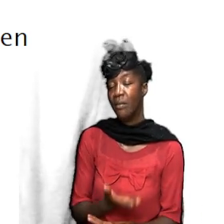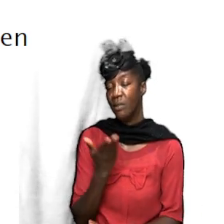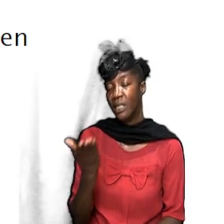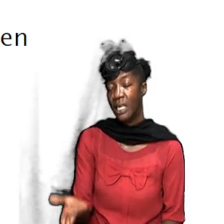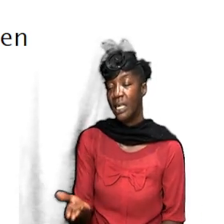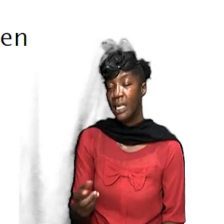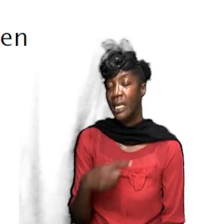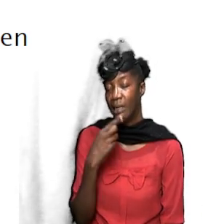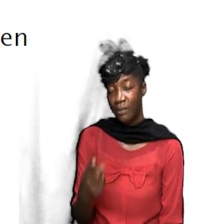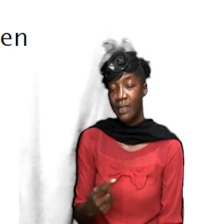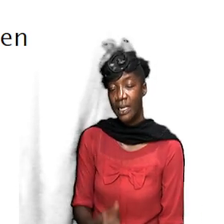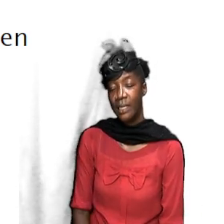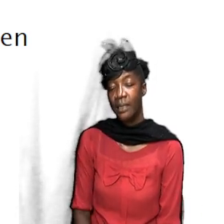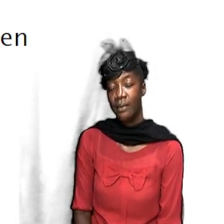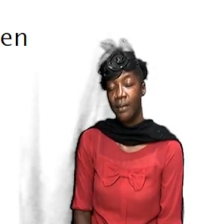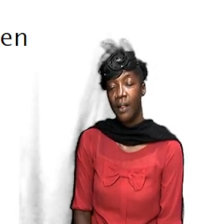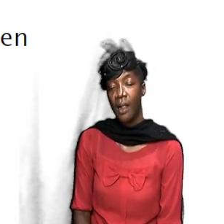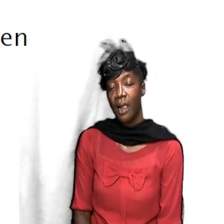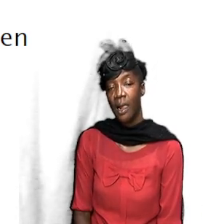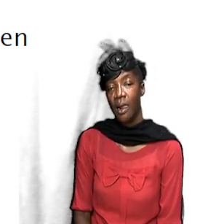here,